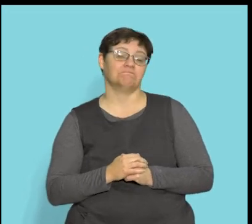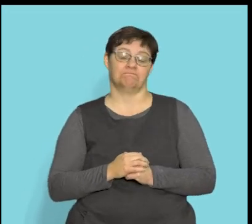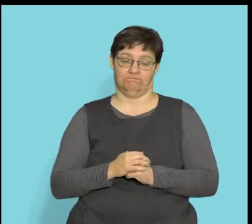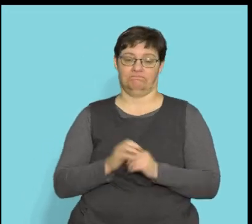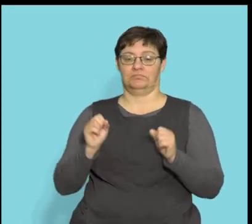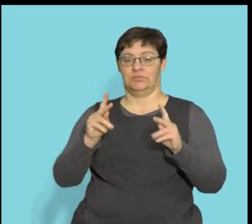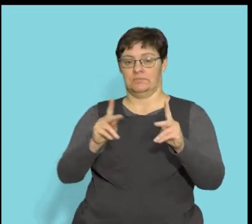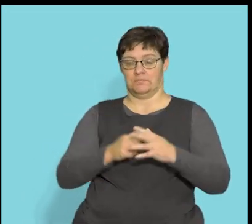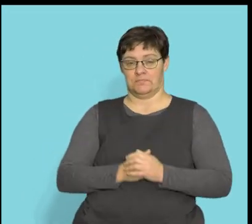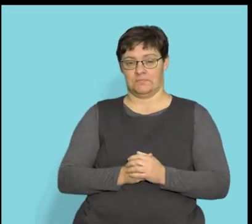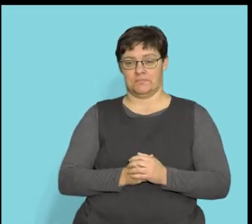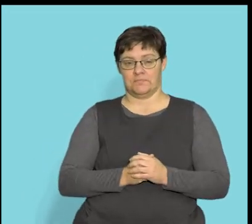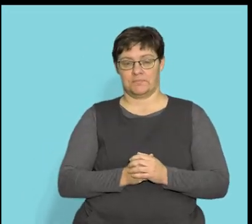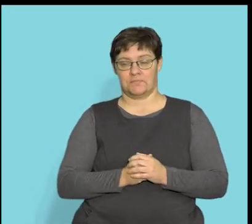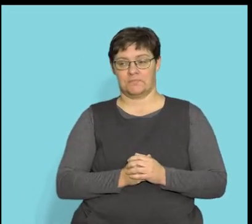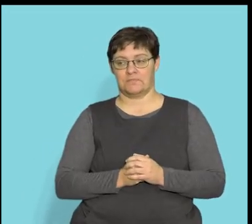Okay.